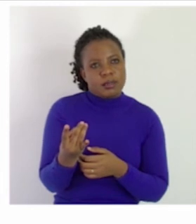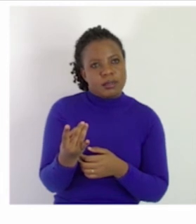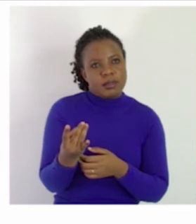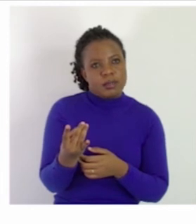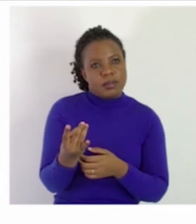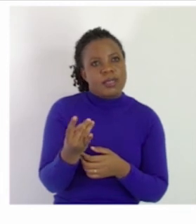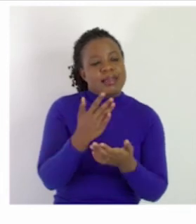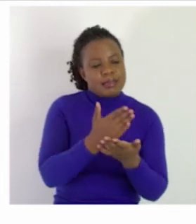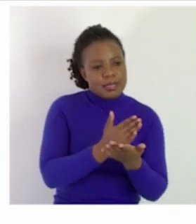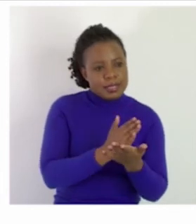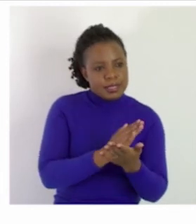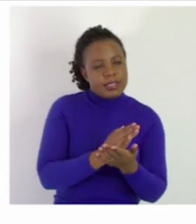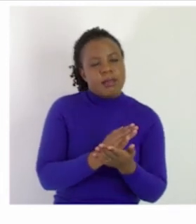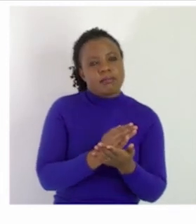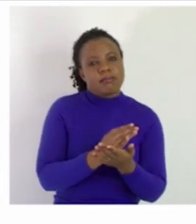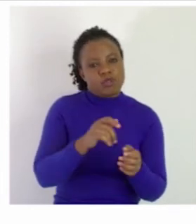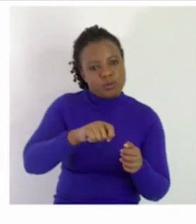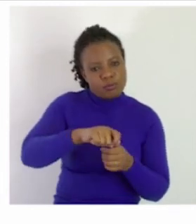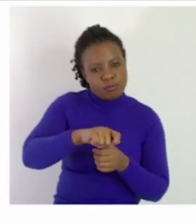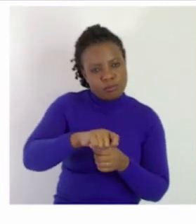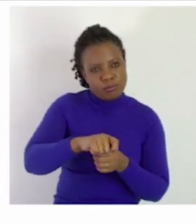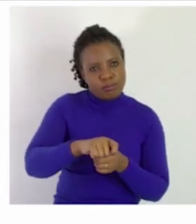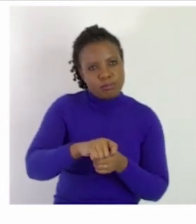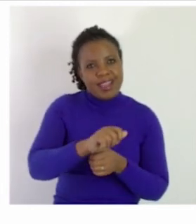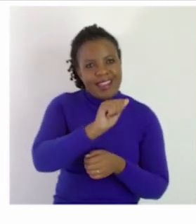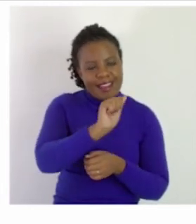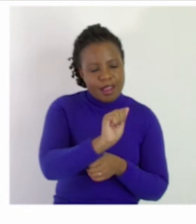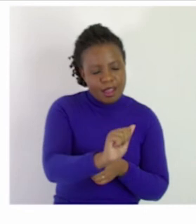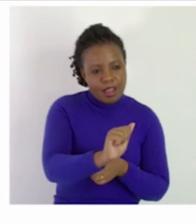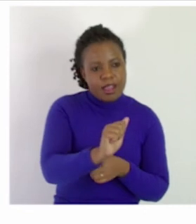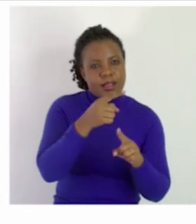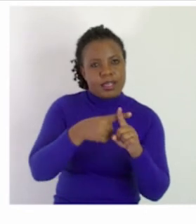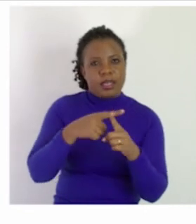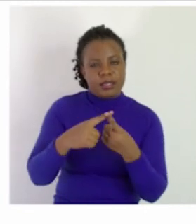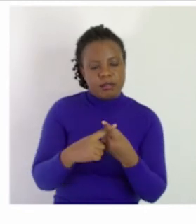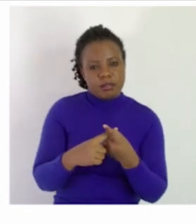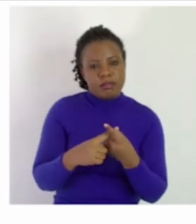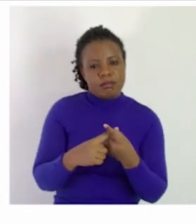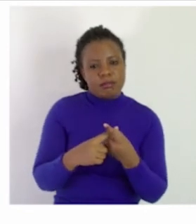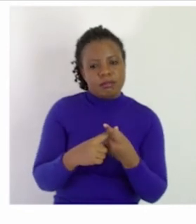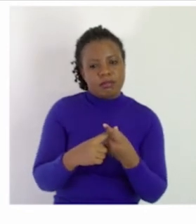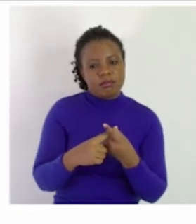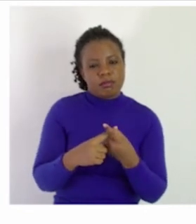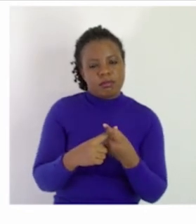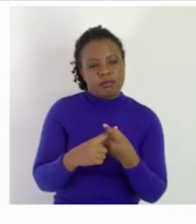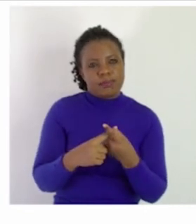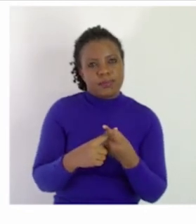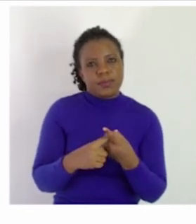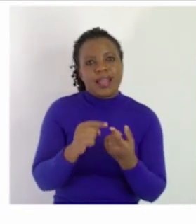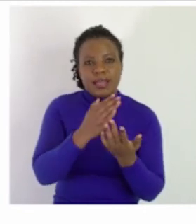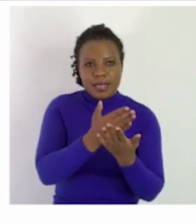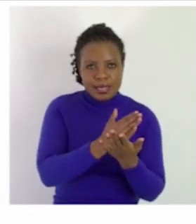some tomatoes, a carrot, and, sorry, some